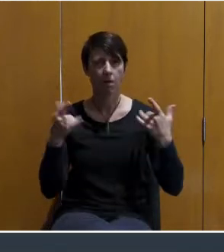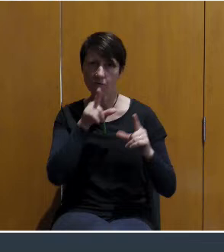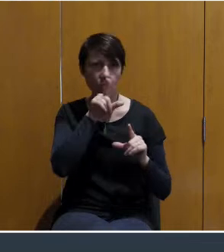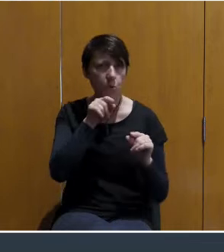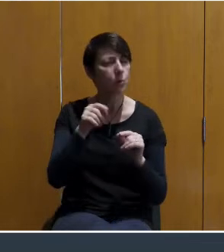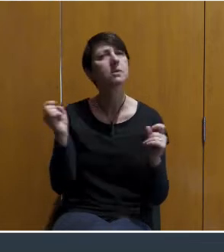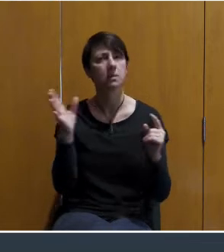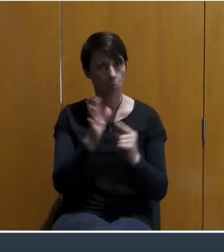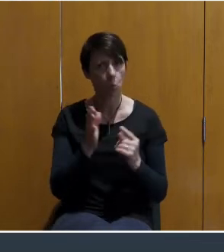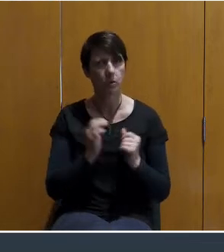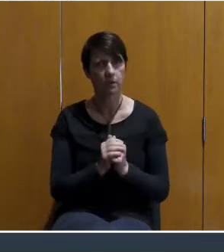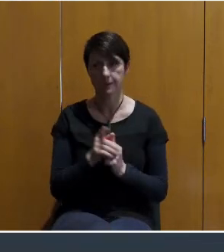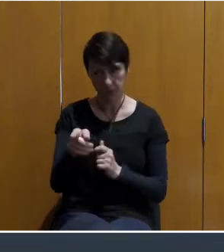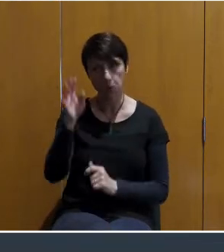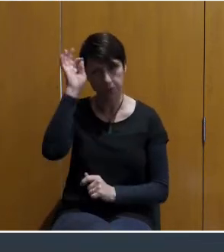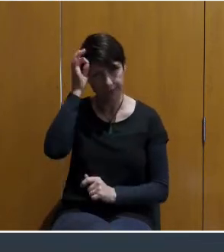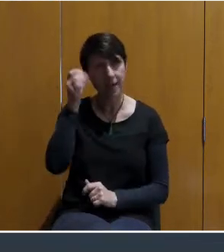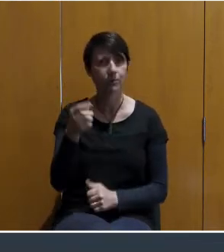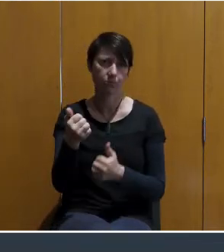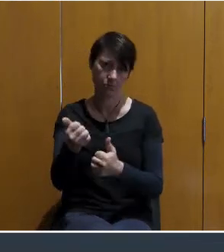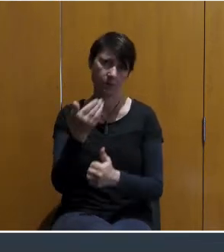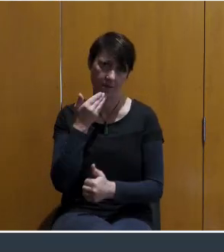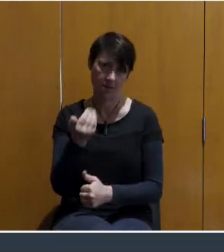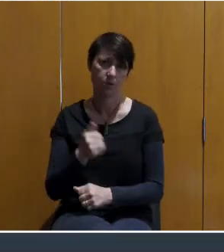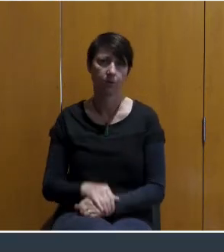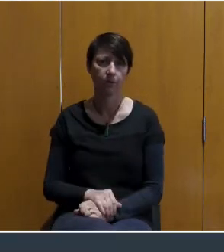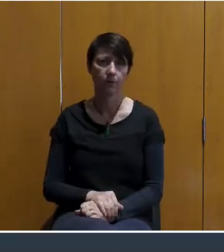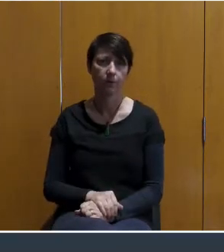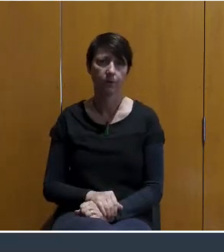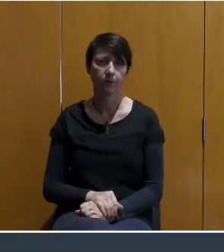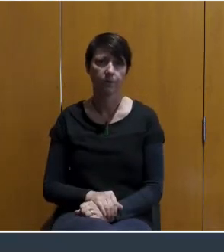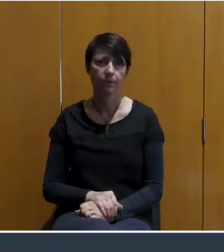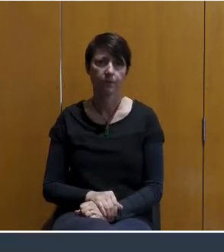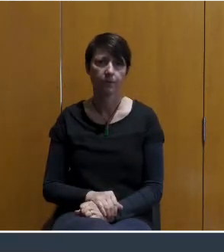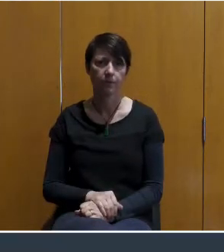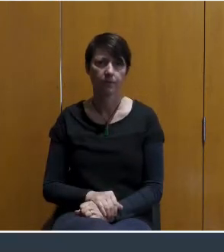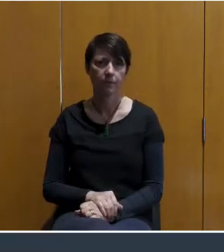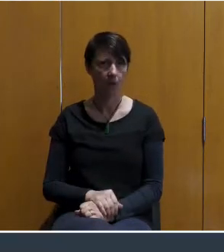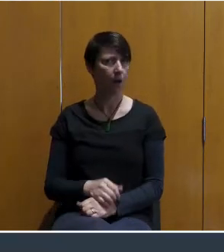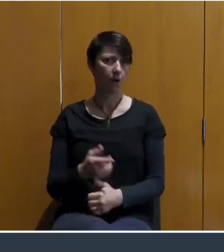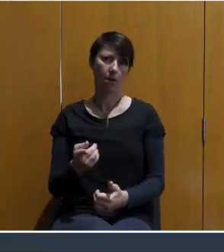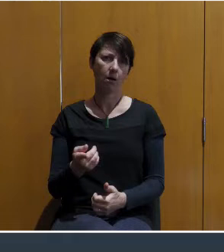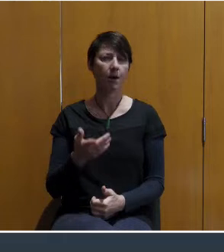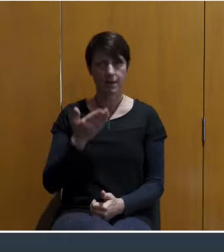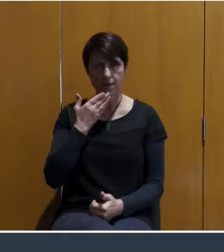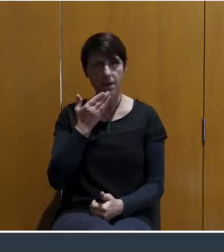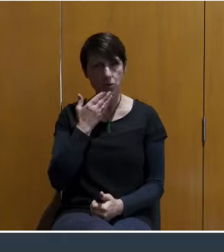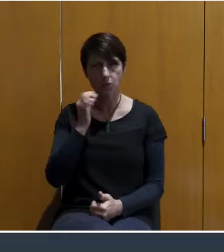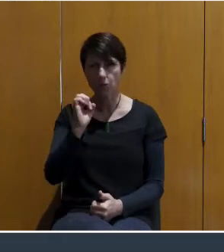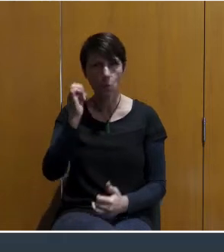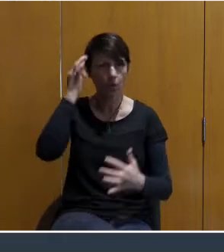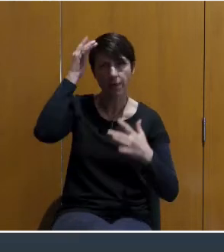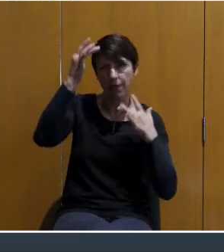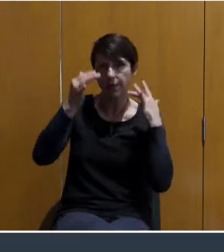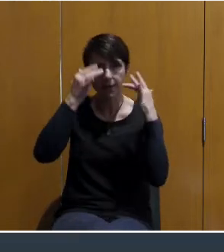and I also want to thank you for the wide thoughts you've put into this, and